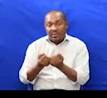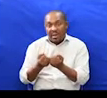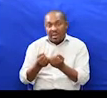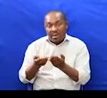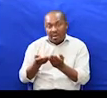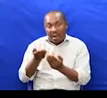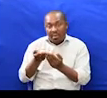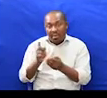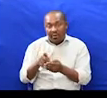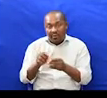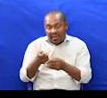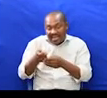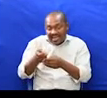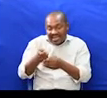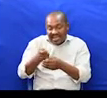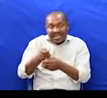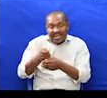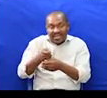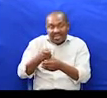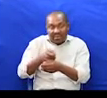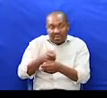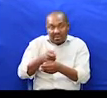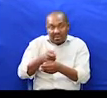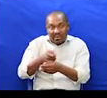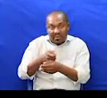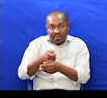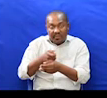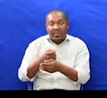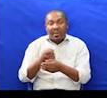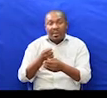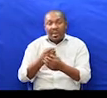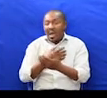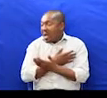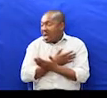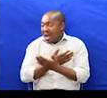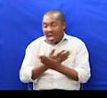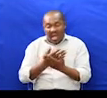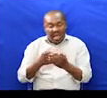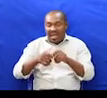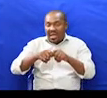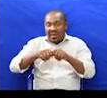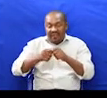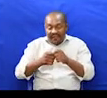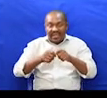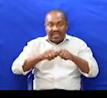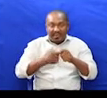of smallest indivisible